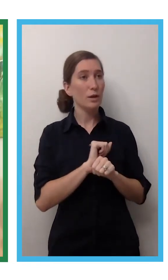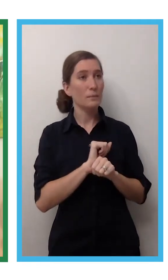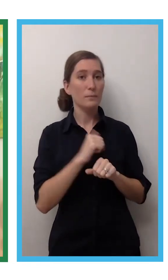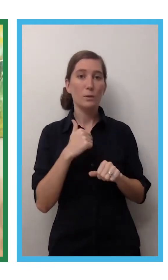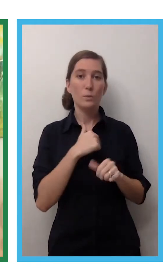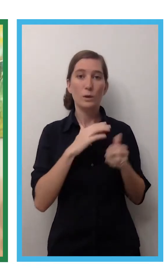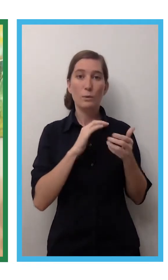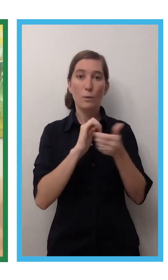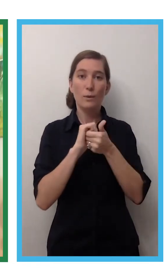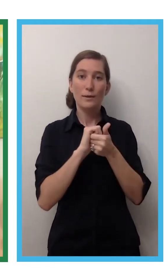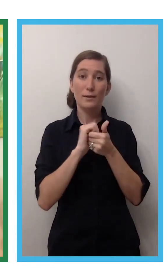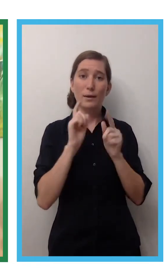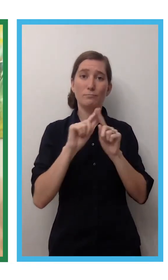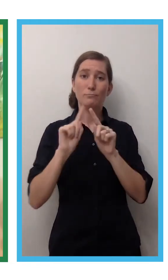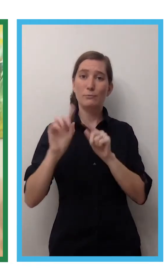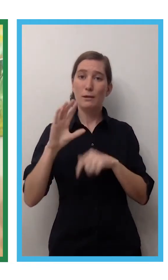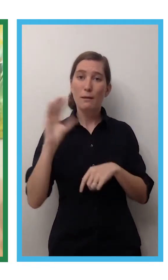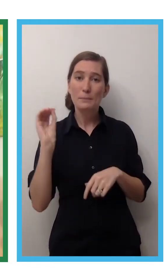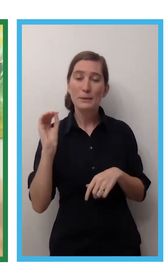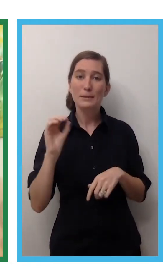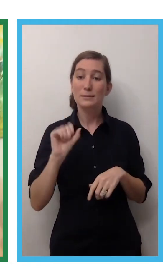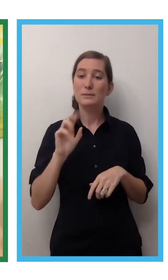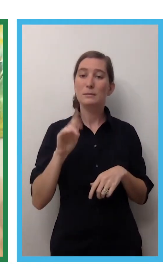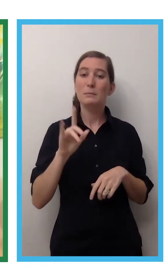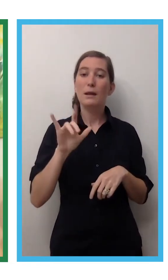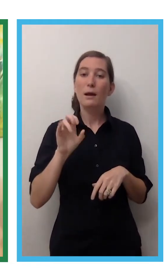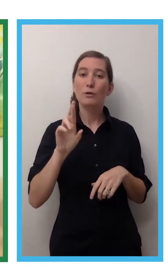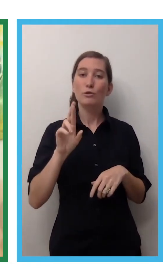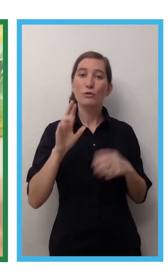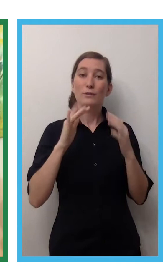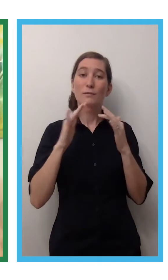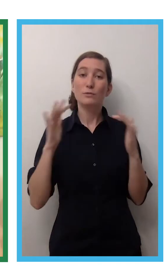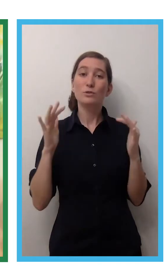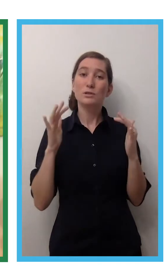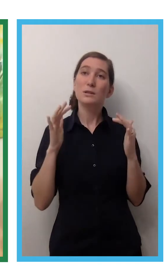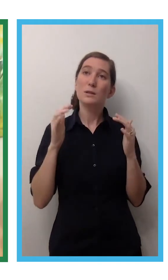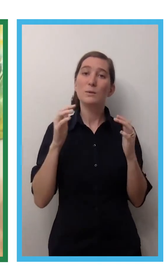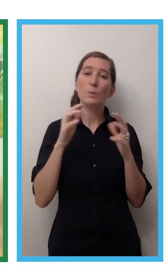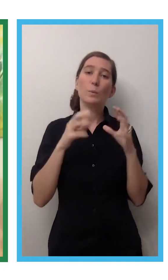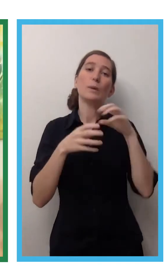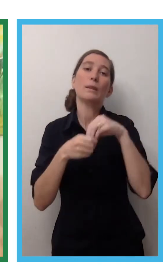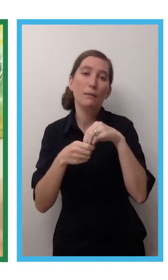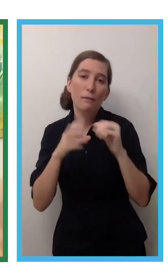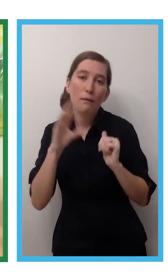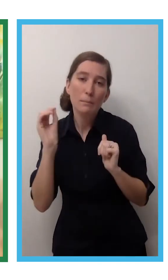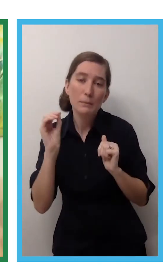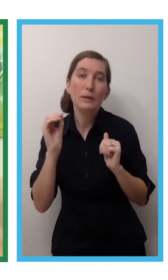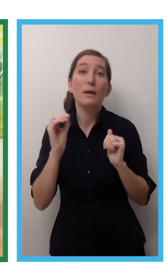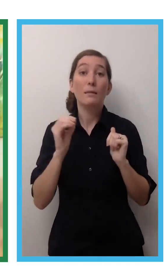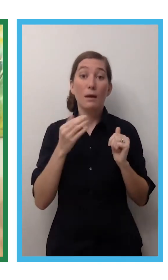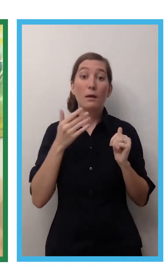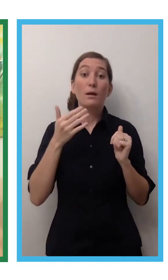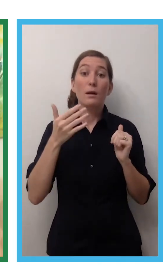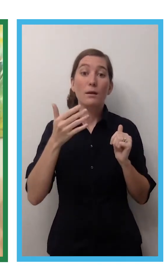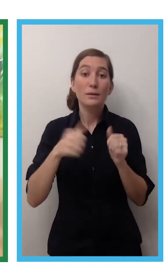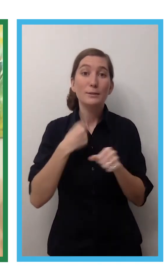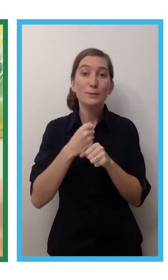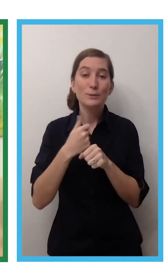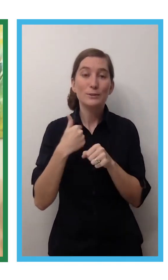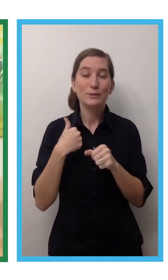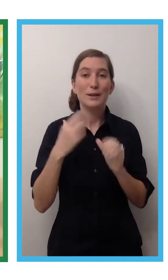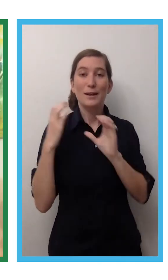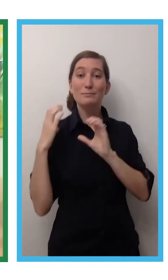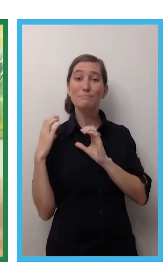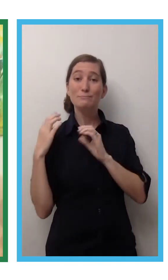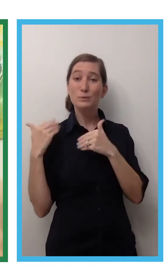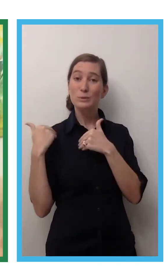diversity in companies that I worked for. Eventually, it became I was responsible for it. And then in a few companies, I actually started it from the